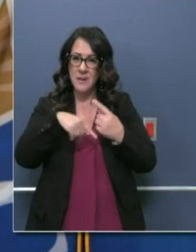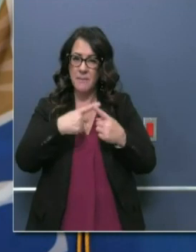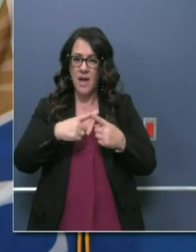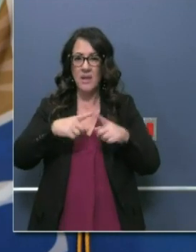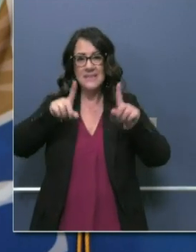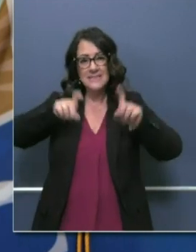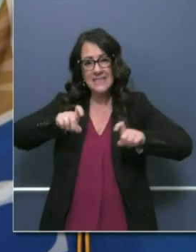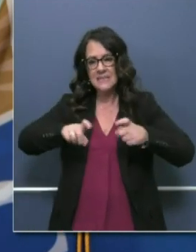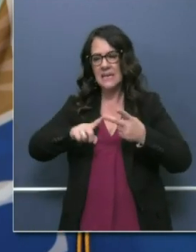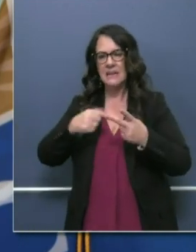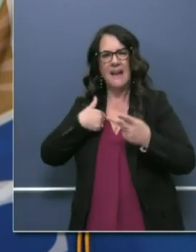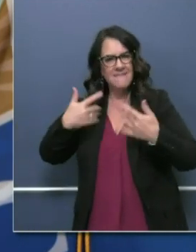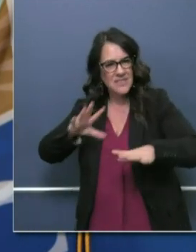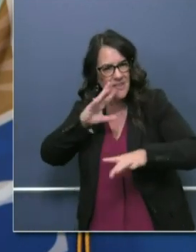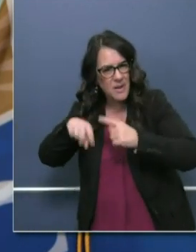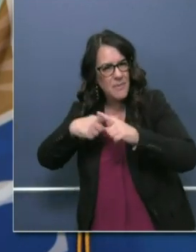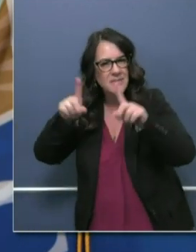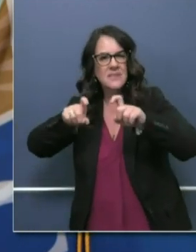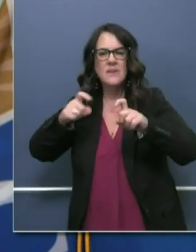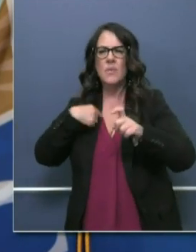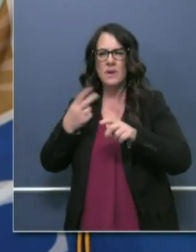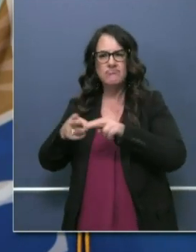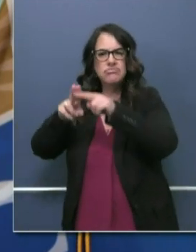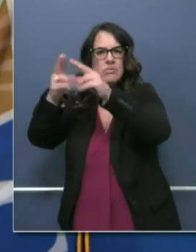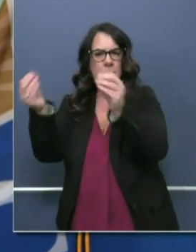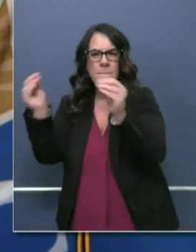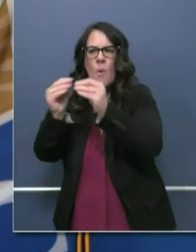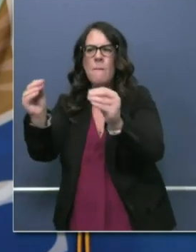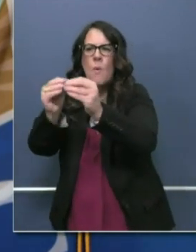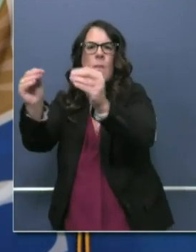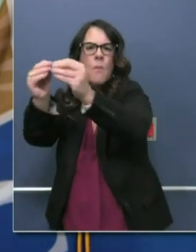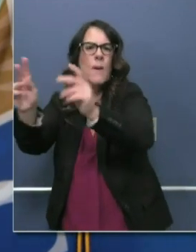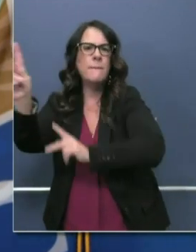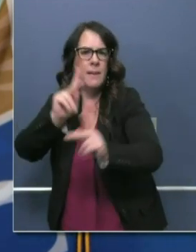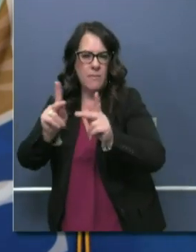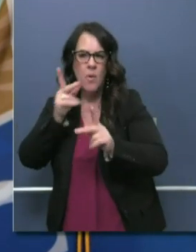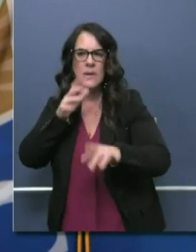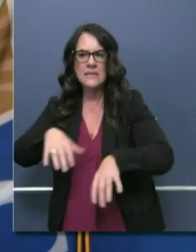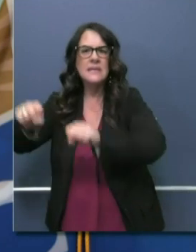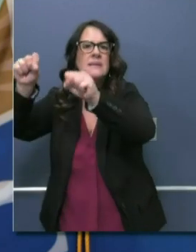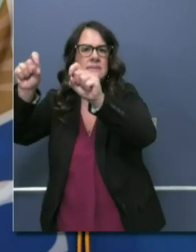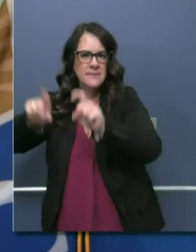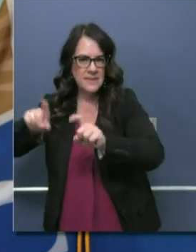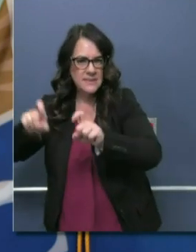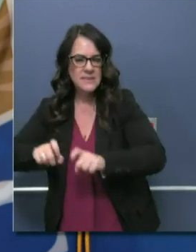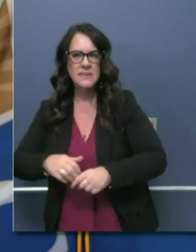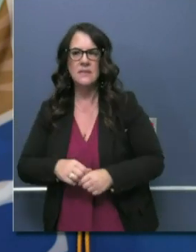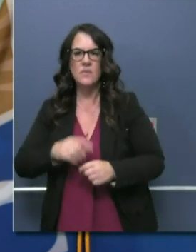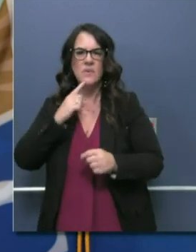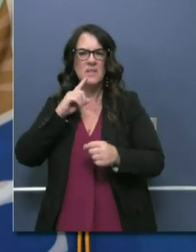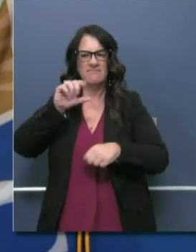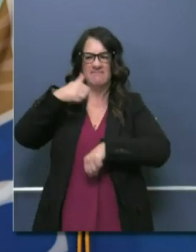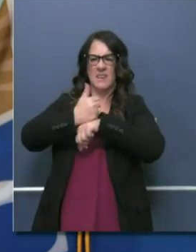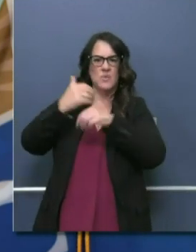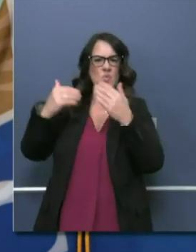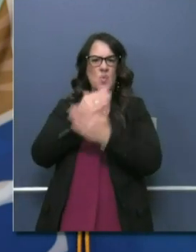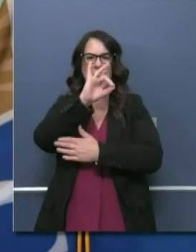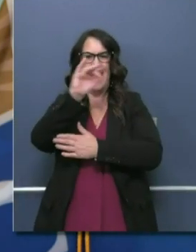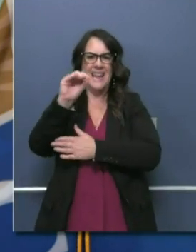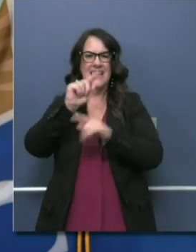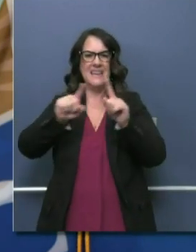talked about testing beginning to increase on a consistent basis. Those 80+ new sites that we've been able